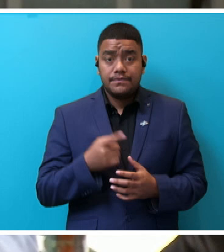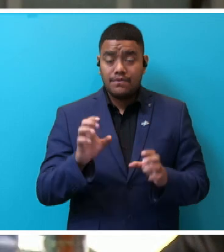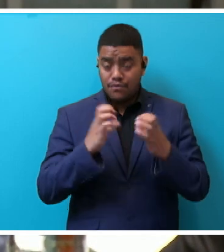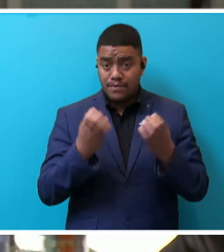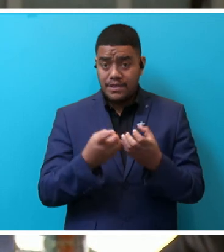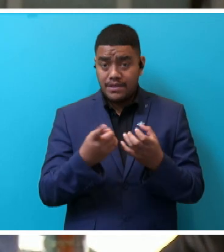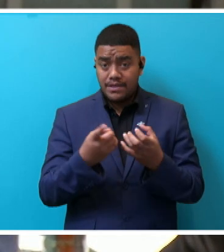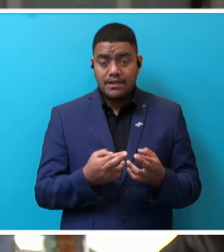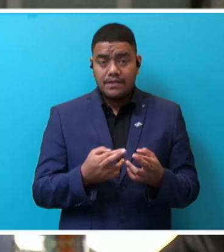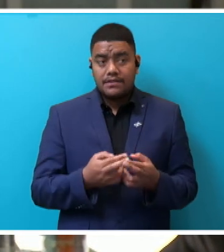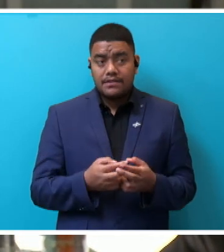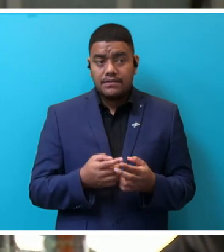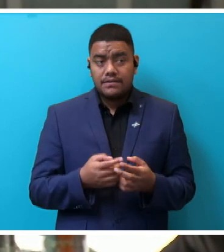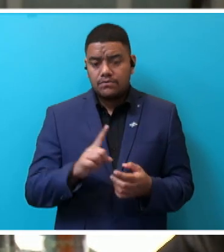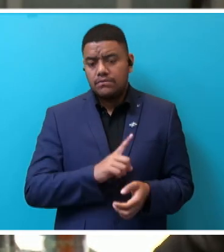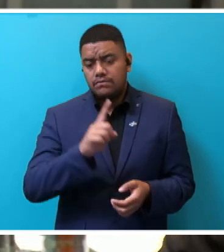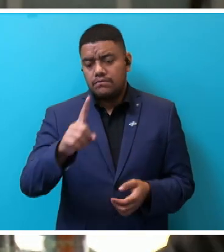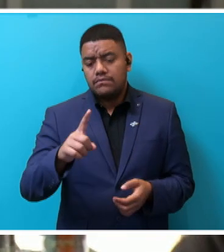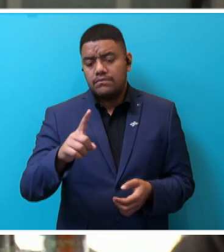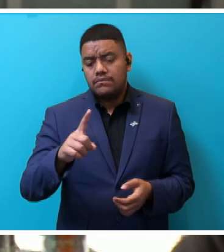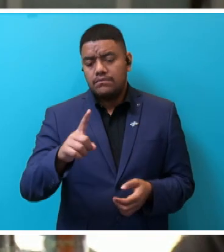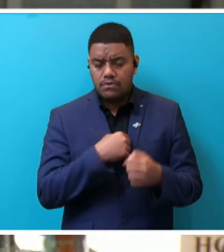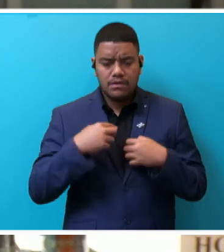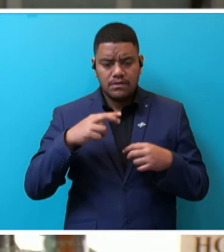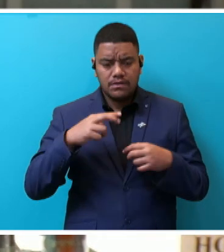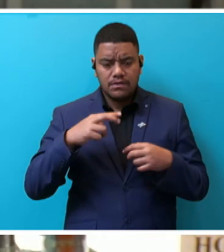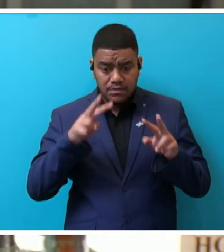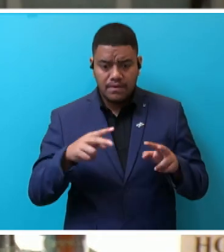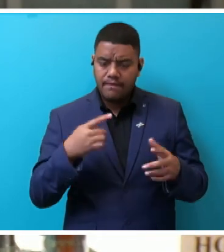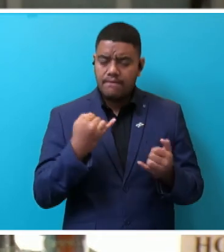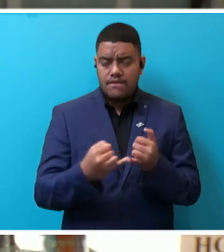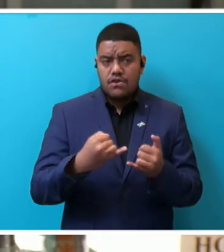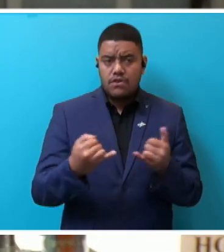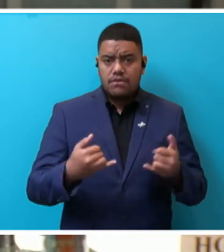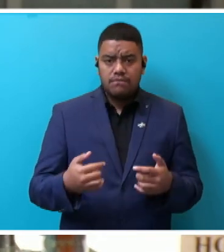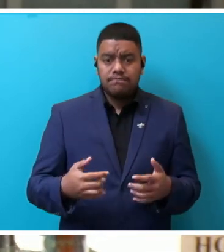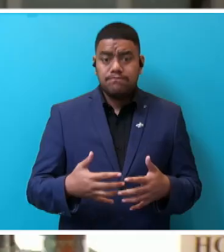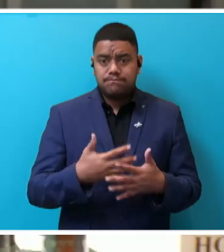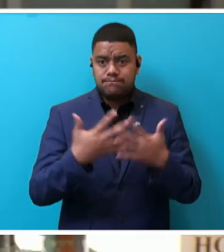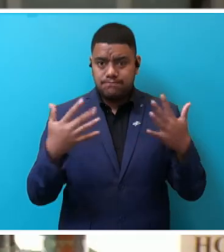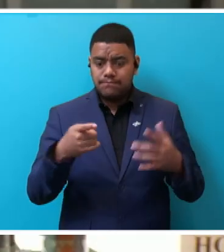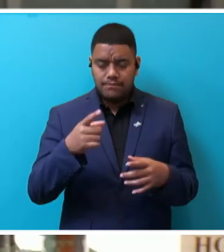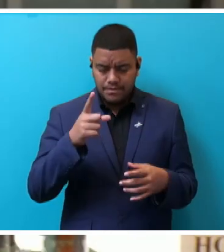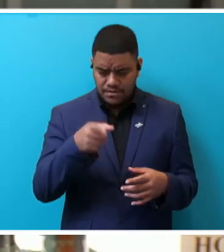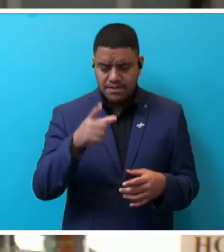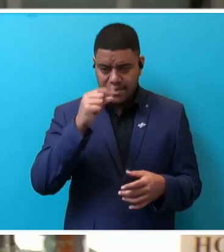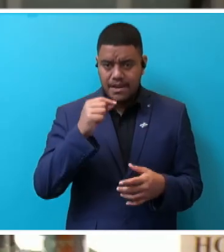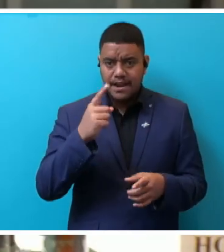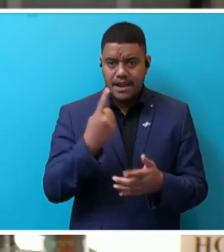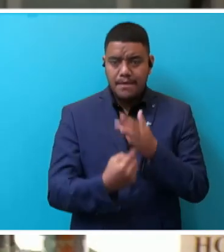visit to this site, and we have seen huge, very huge possibility and